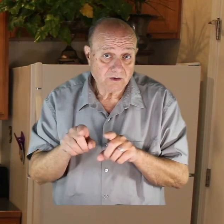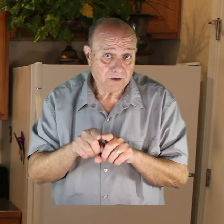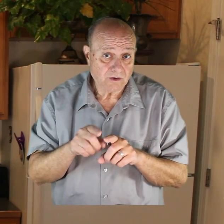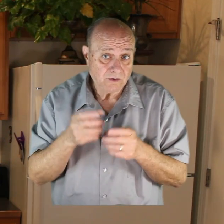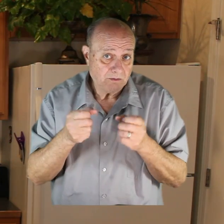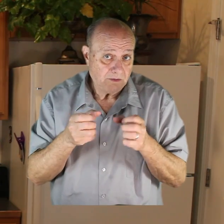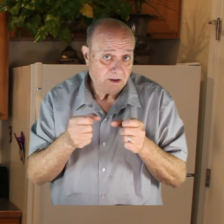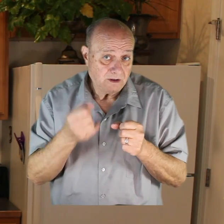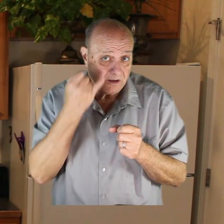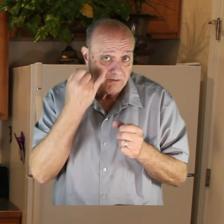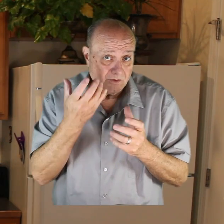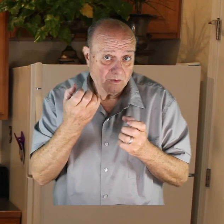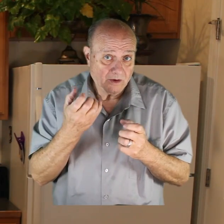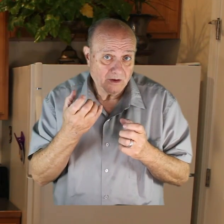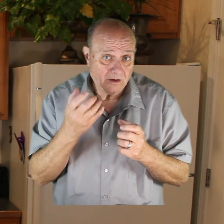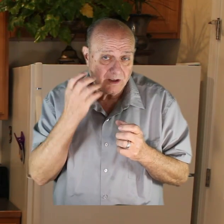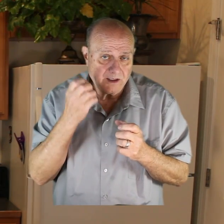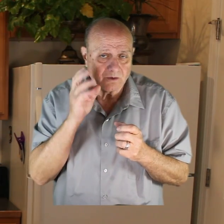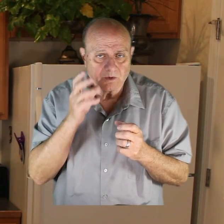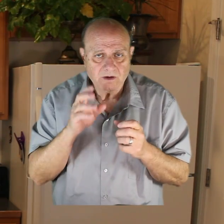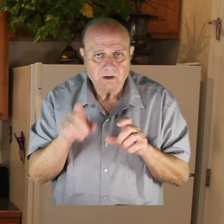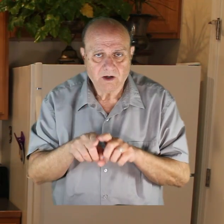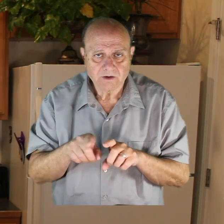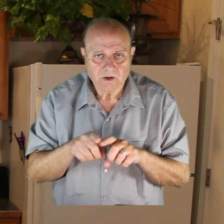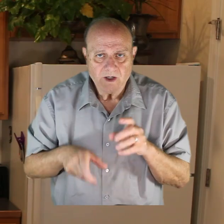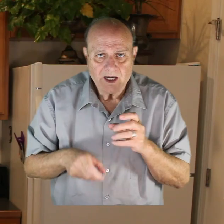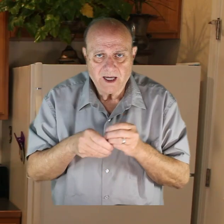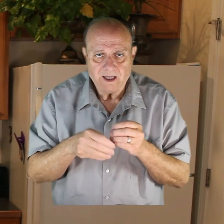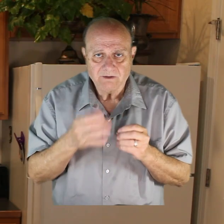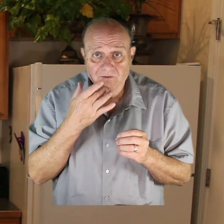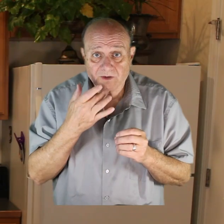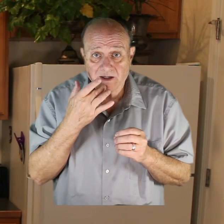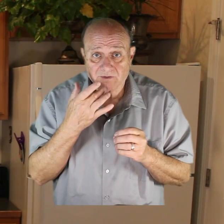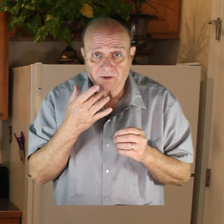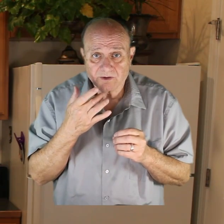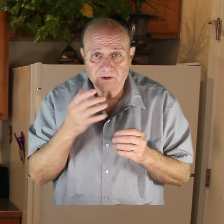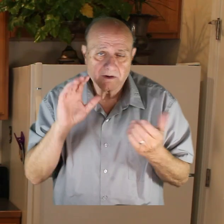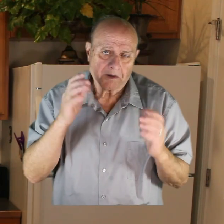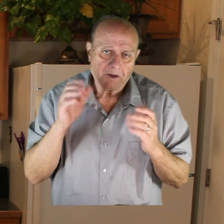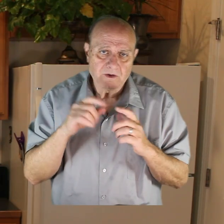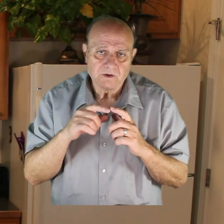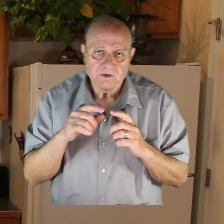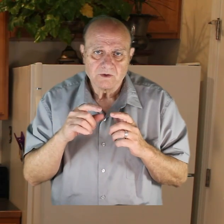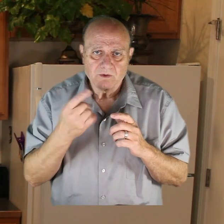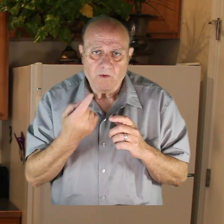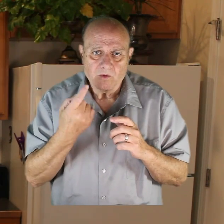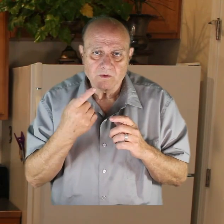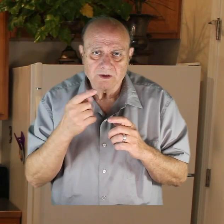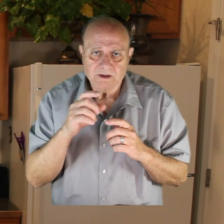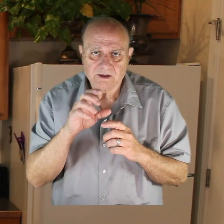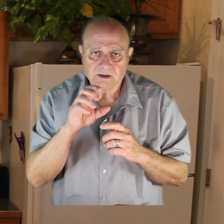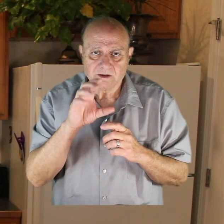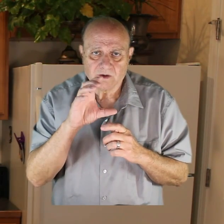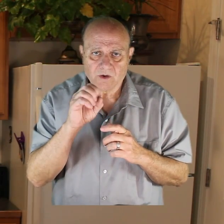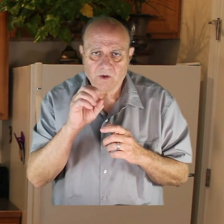in milk, and this will give it an extra flavor as well as just thickening it with like cornstarch or something like